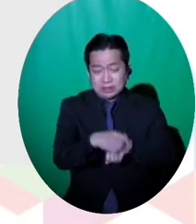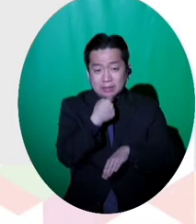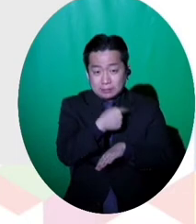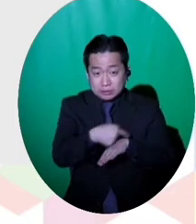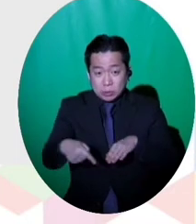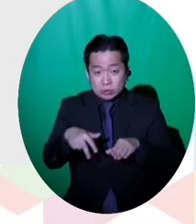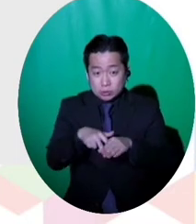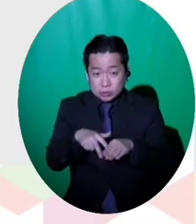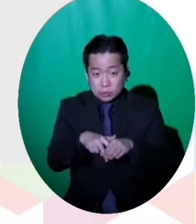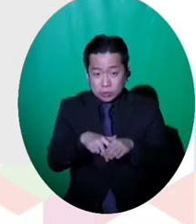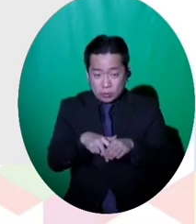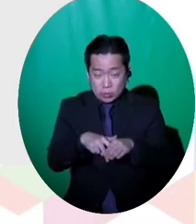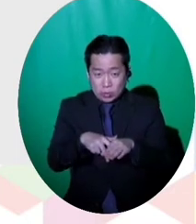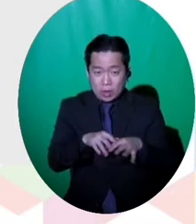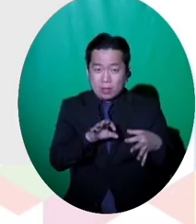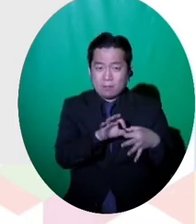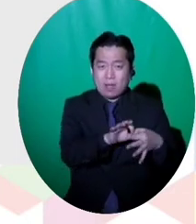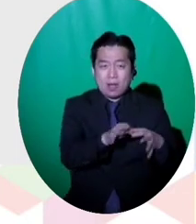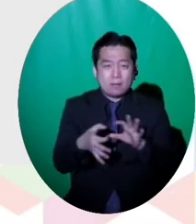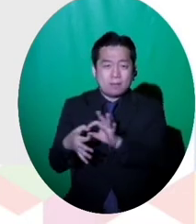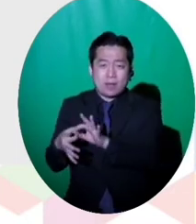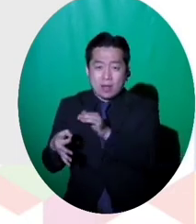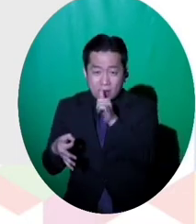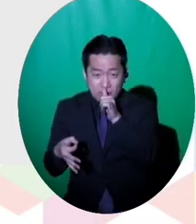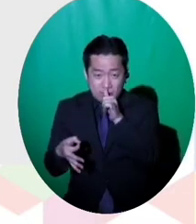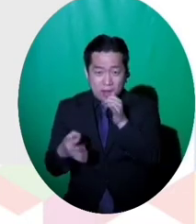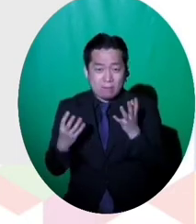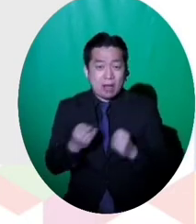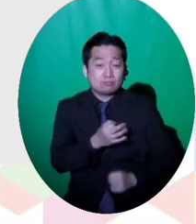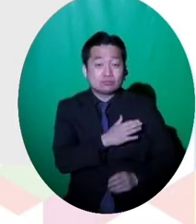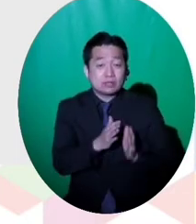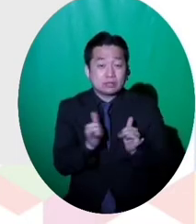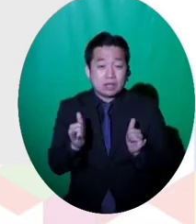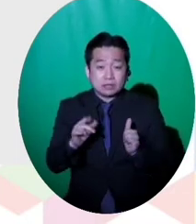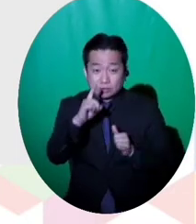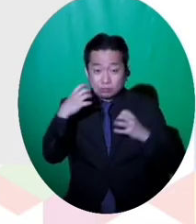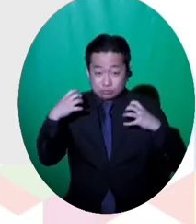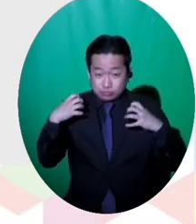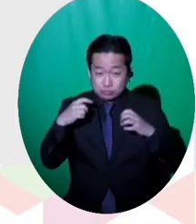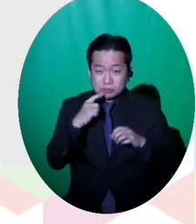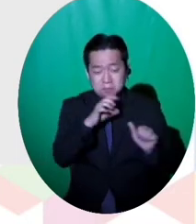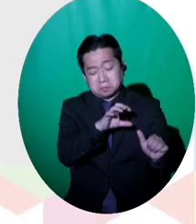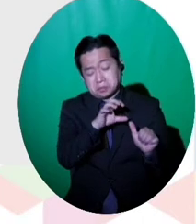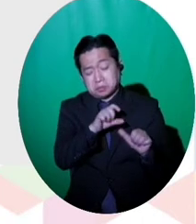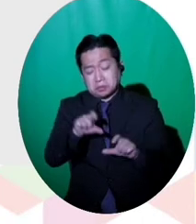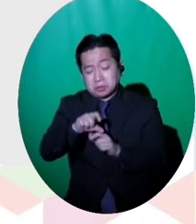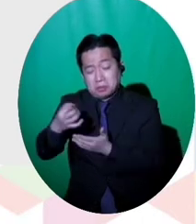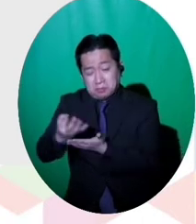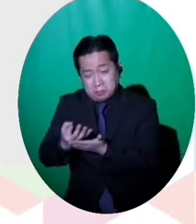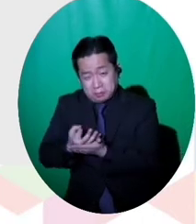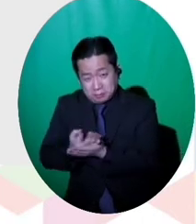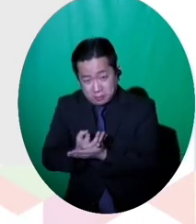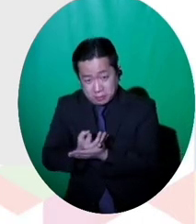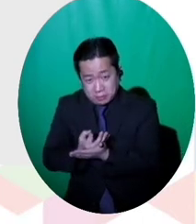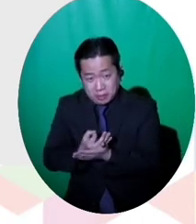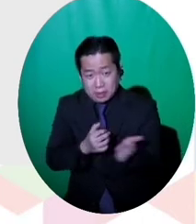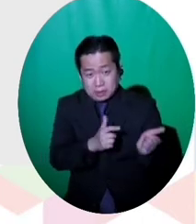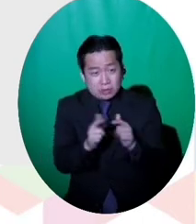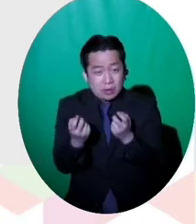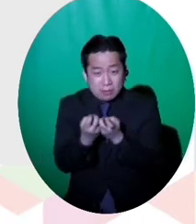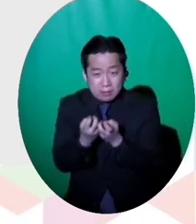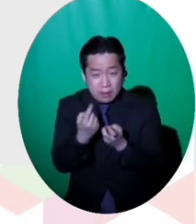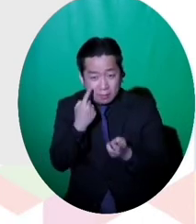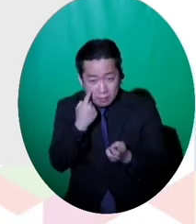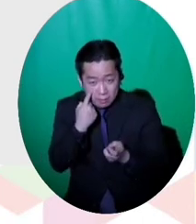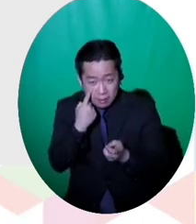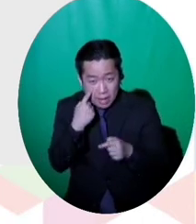generate wealth. They use all kinds of mechanisms to make the ends of the political system somehow